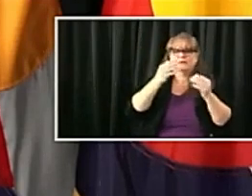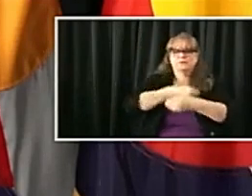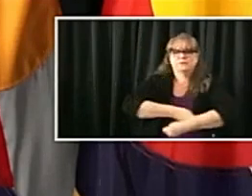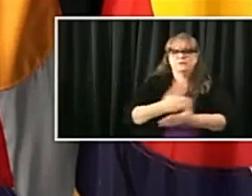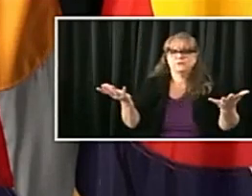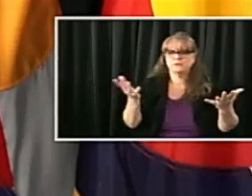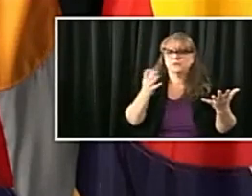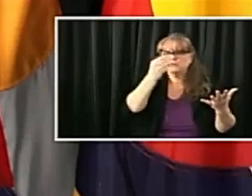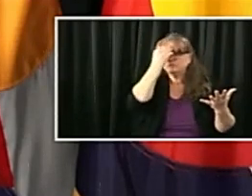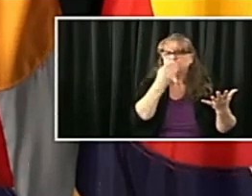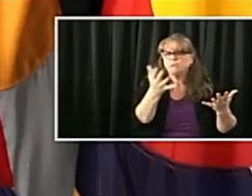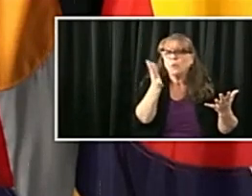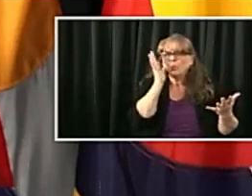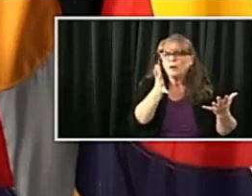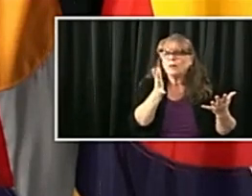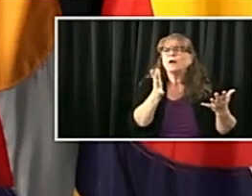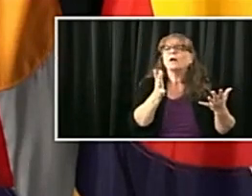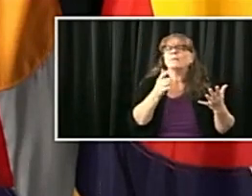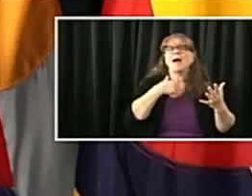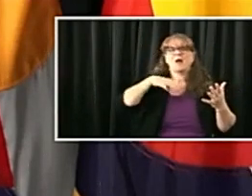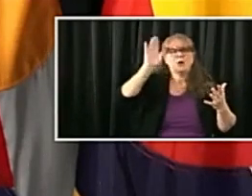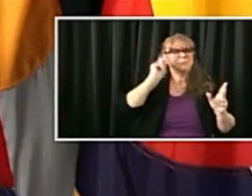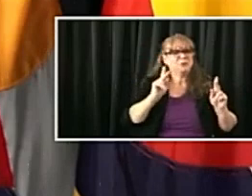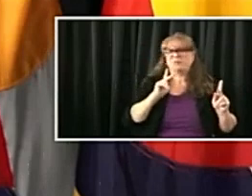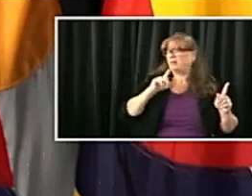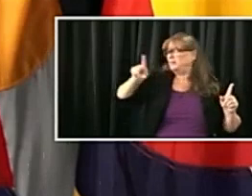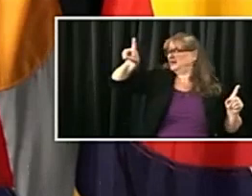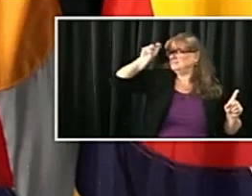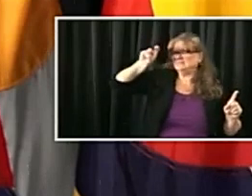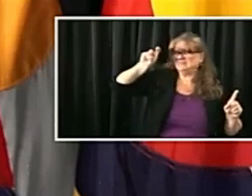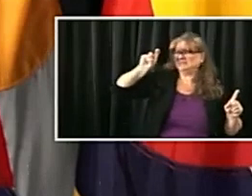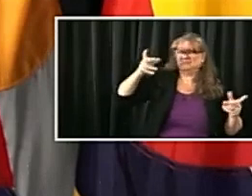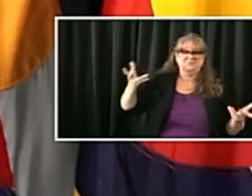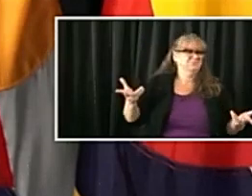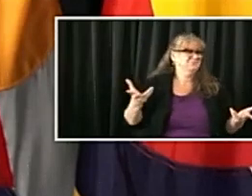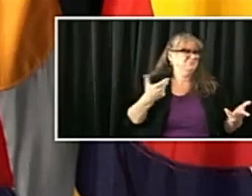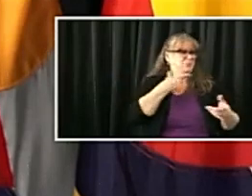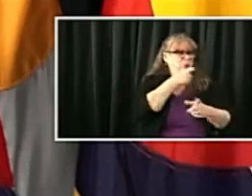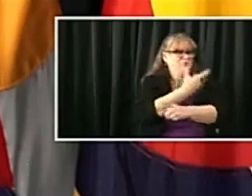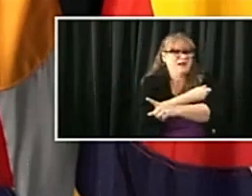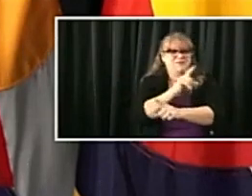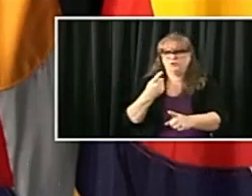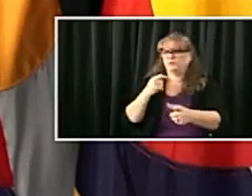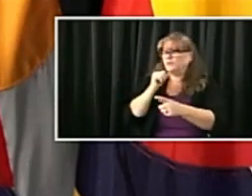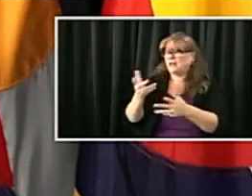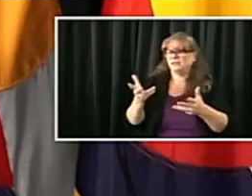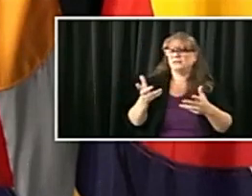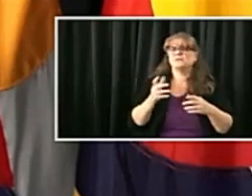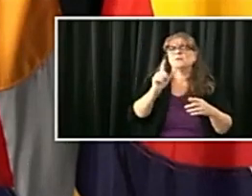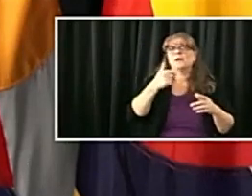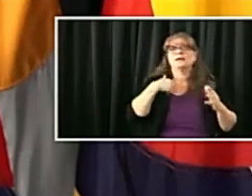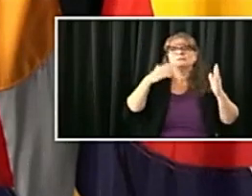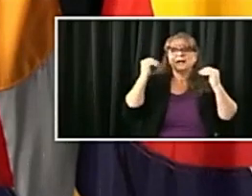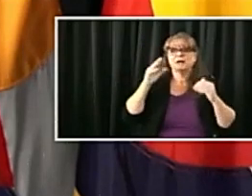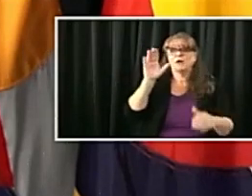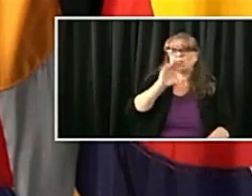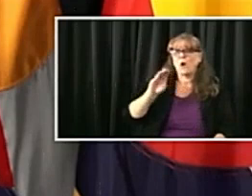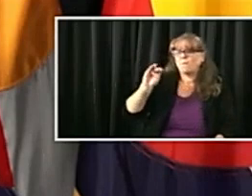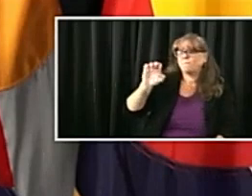of uncertainty. We've currently indicated that we expect that March 1st, we will be able to begin